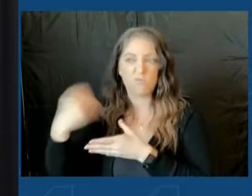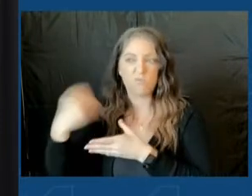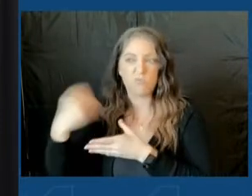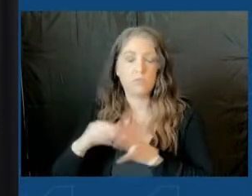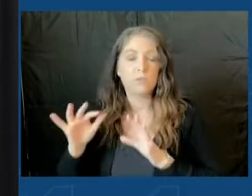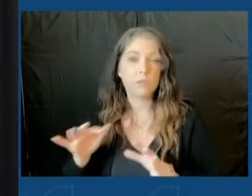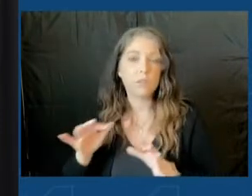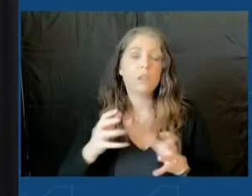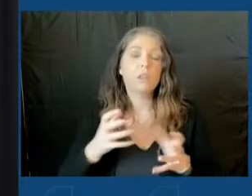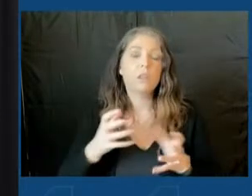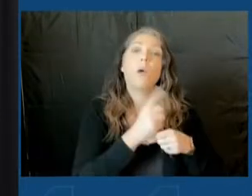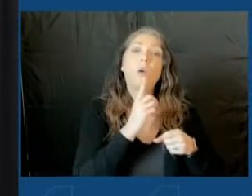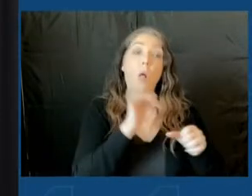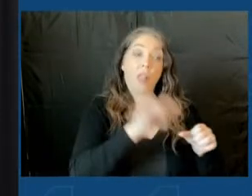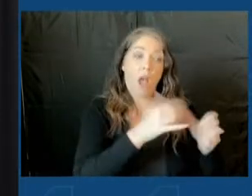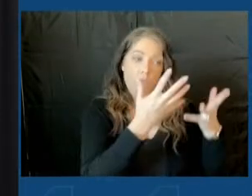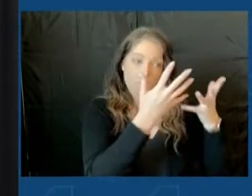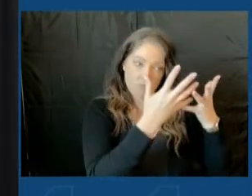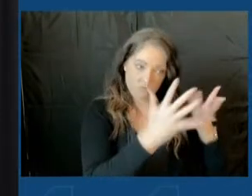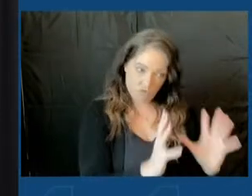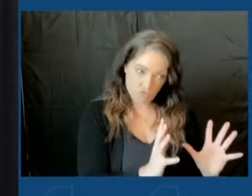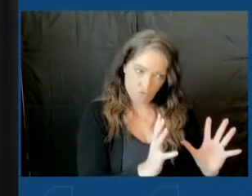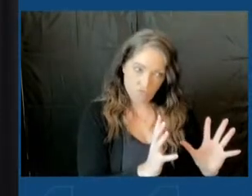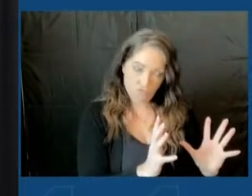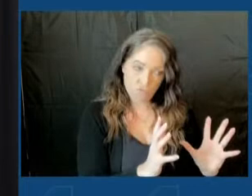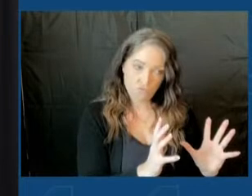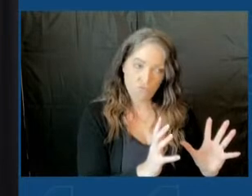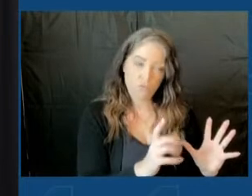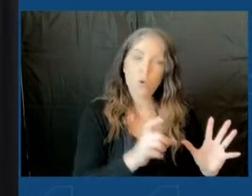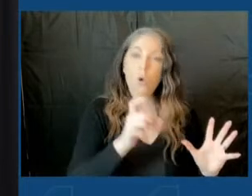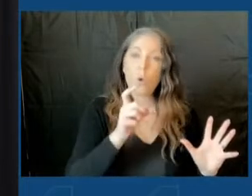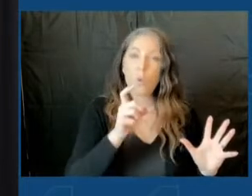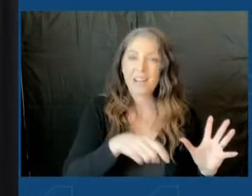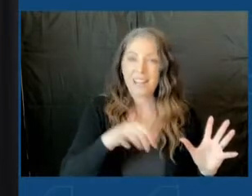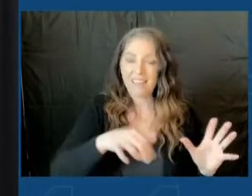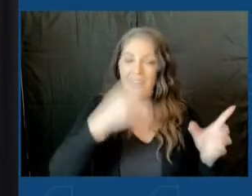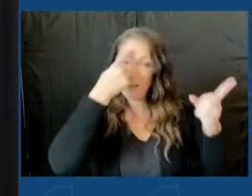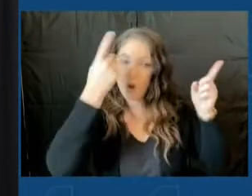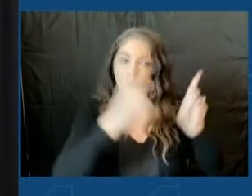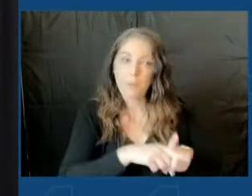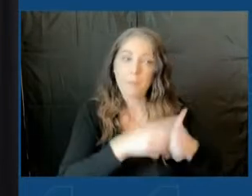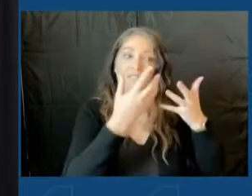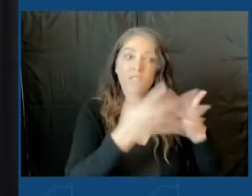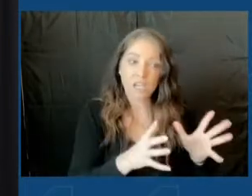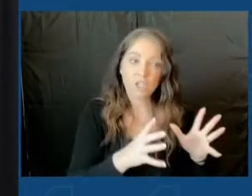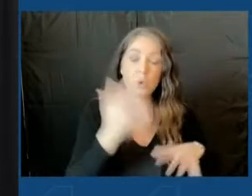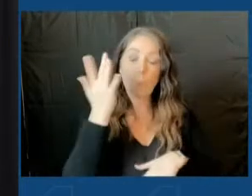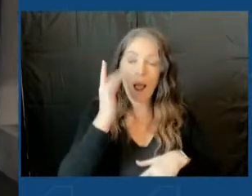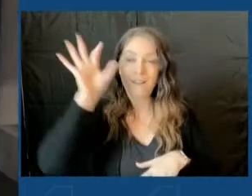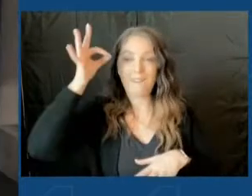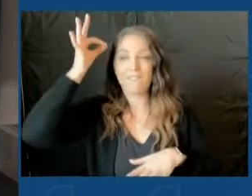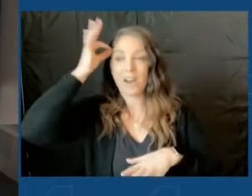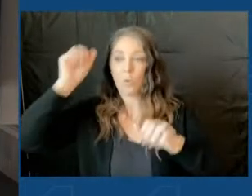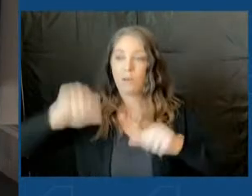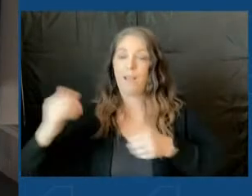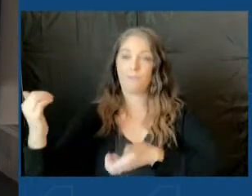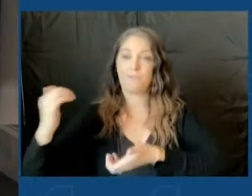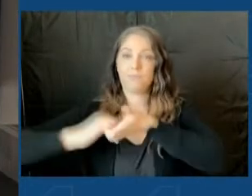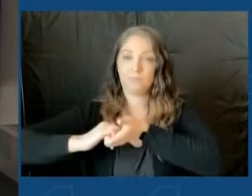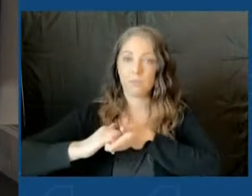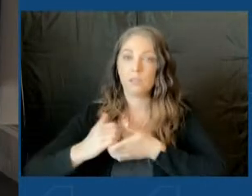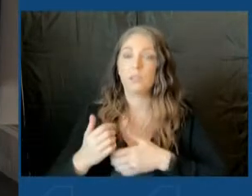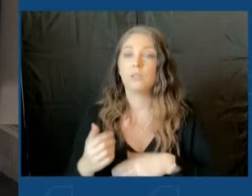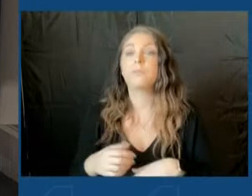we took care of that part. So we needed to get this agreement done so the feds would engage with us. So this is very much a first step. Catherine?